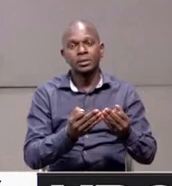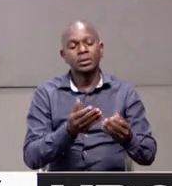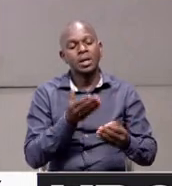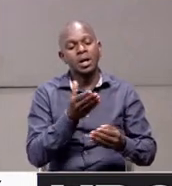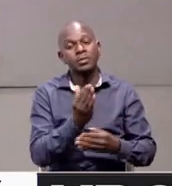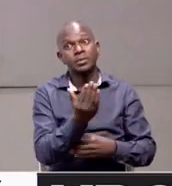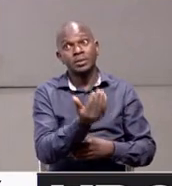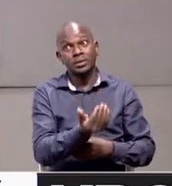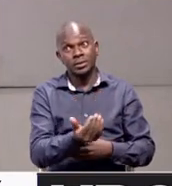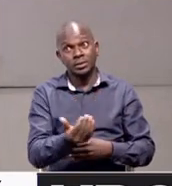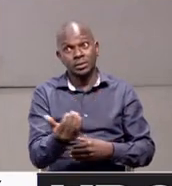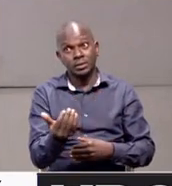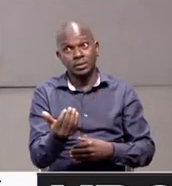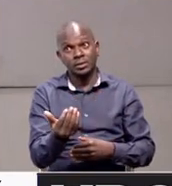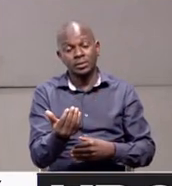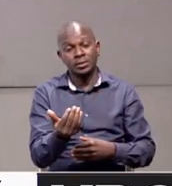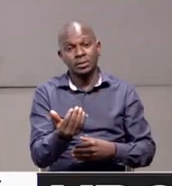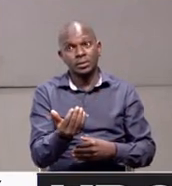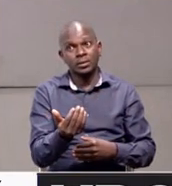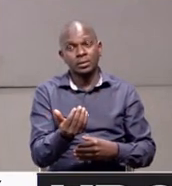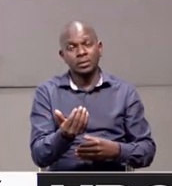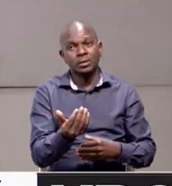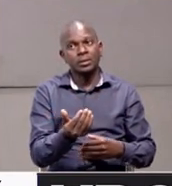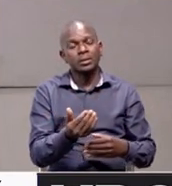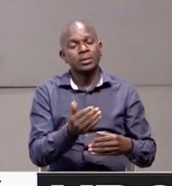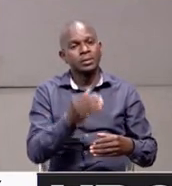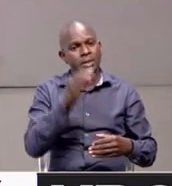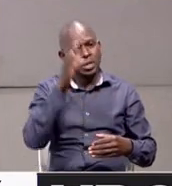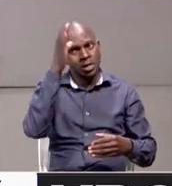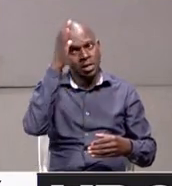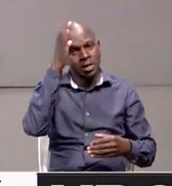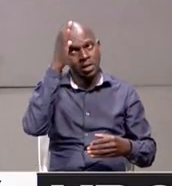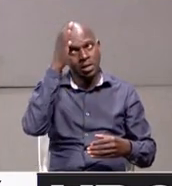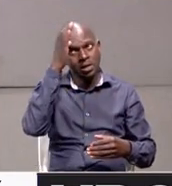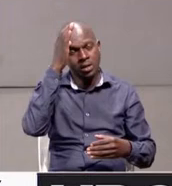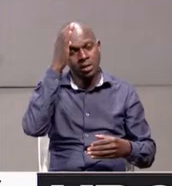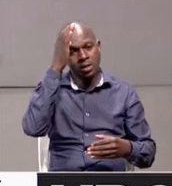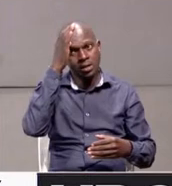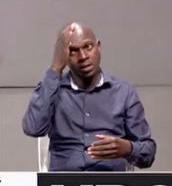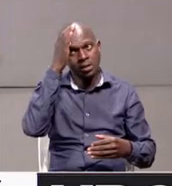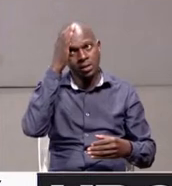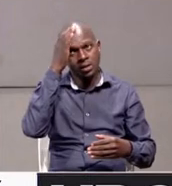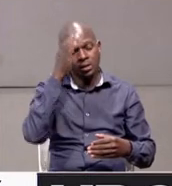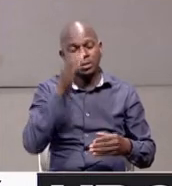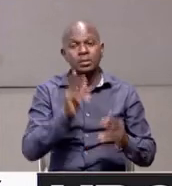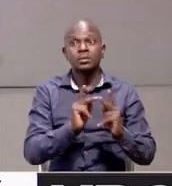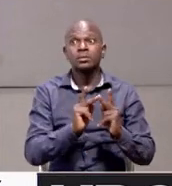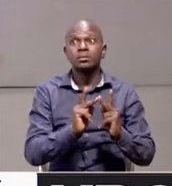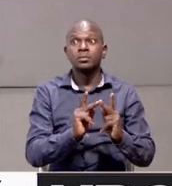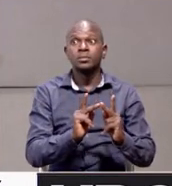having children and now grandchildren in the context of instability